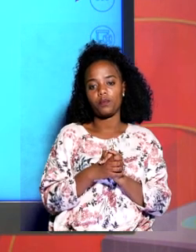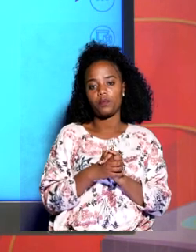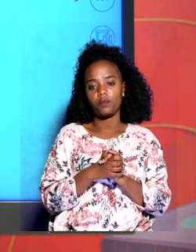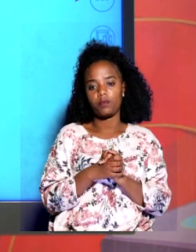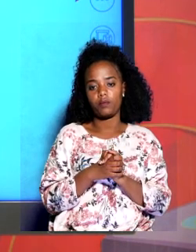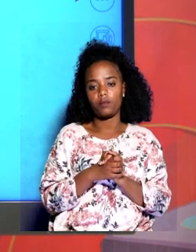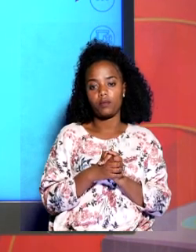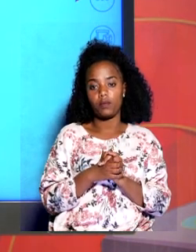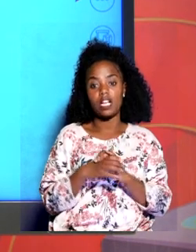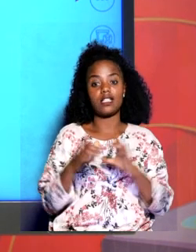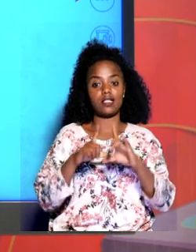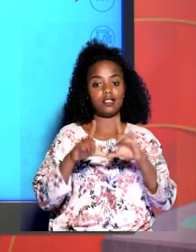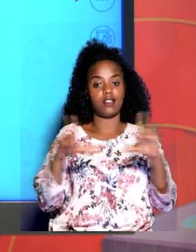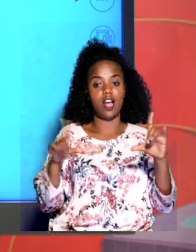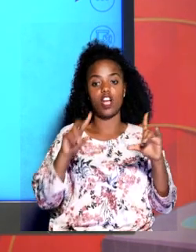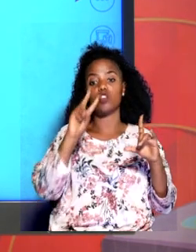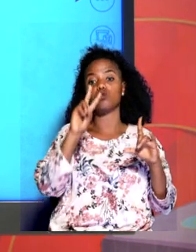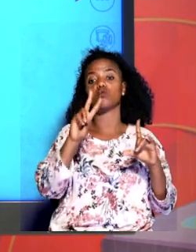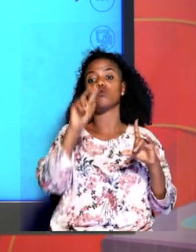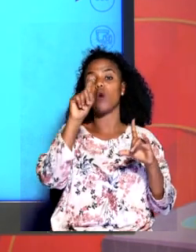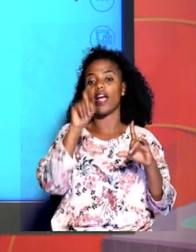And this line is